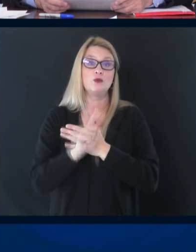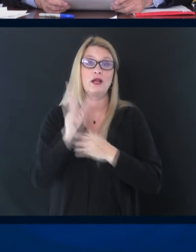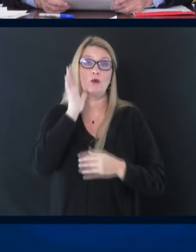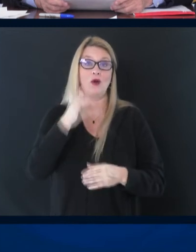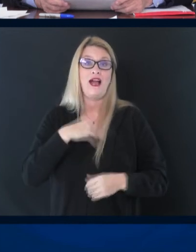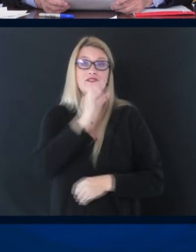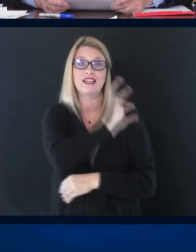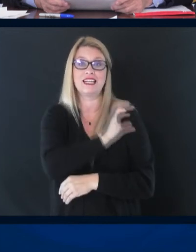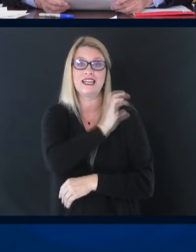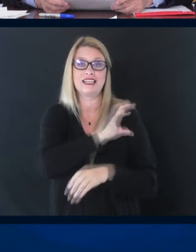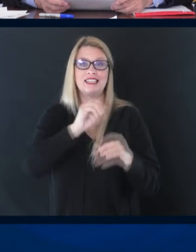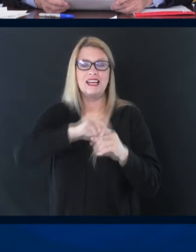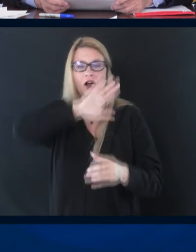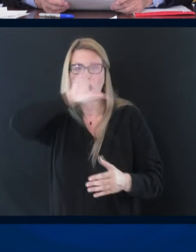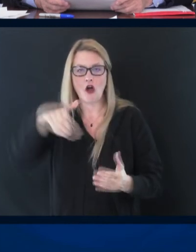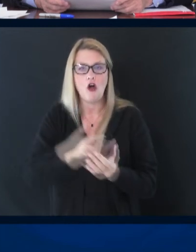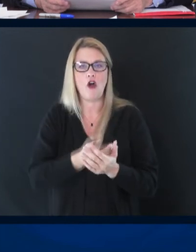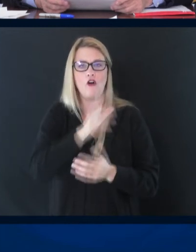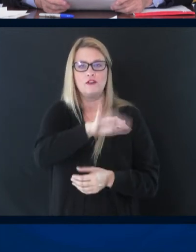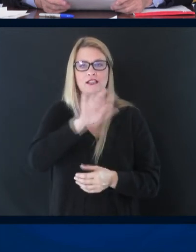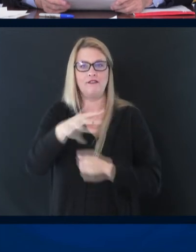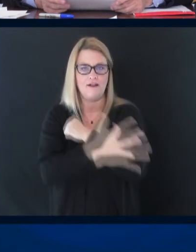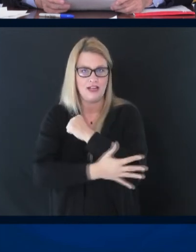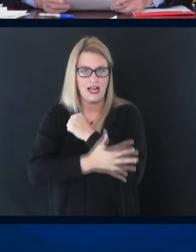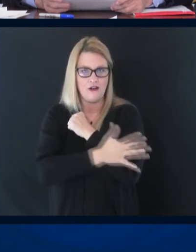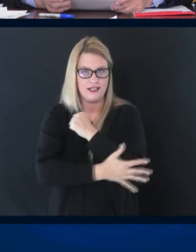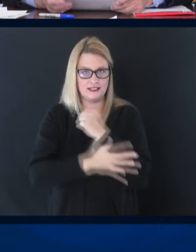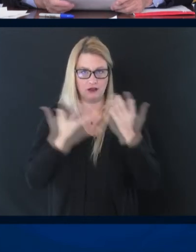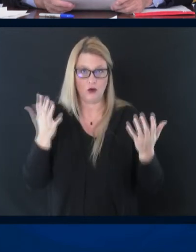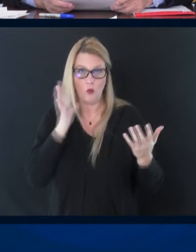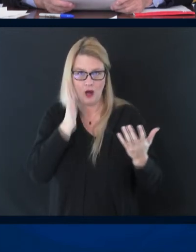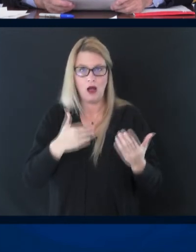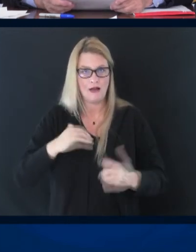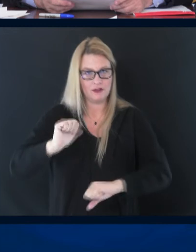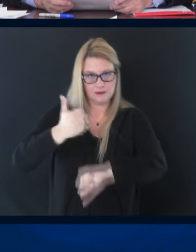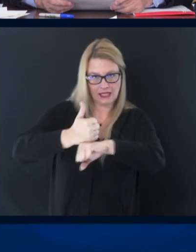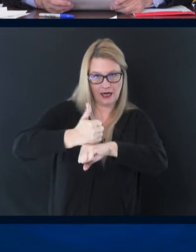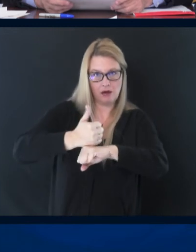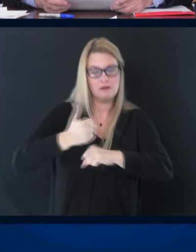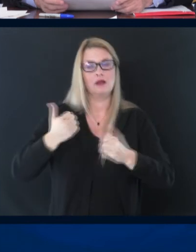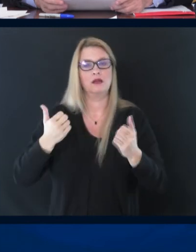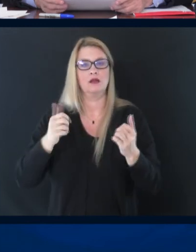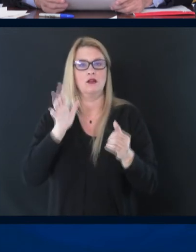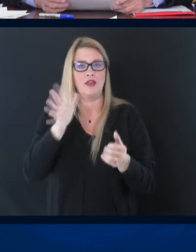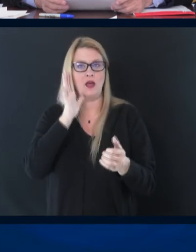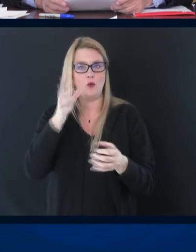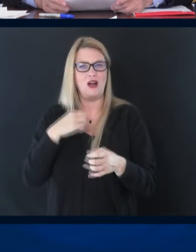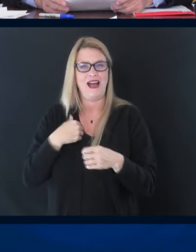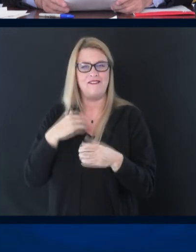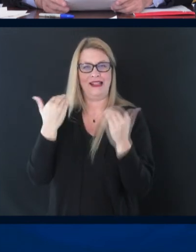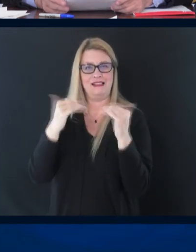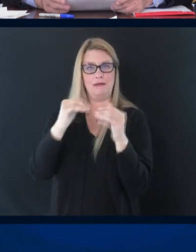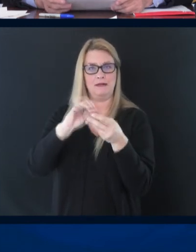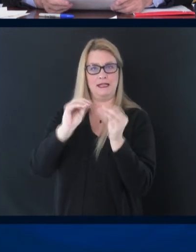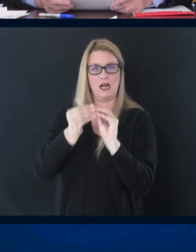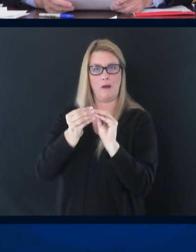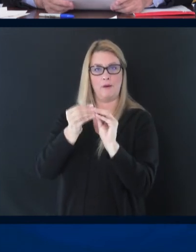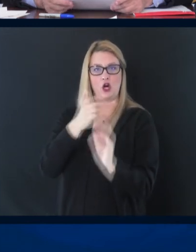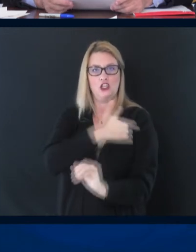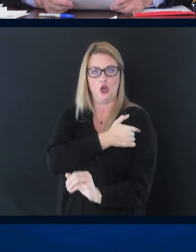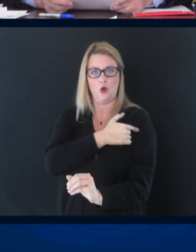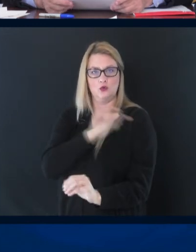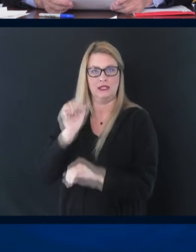in all 55 of our counties, like I've told you, and they will receive a number of vaccine doses based on the population